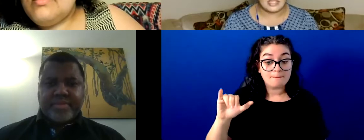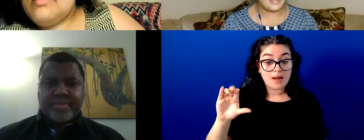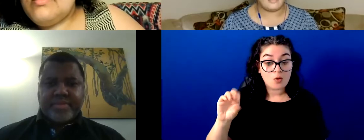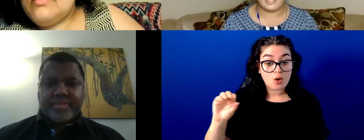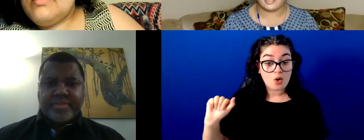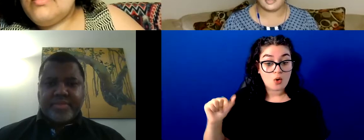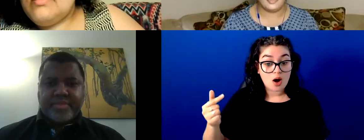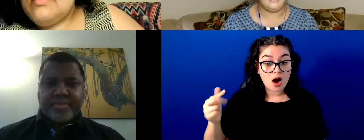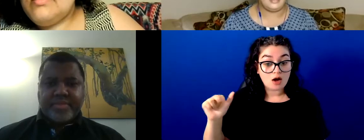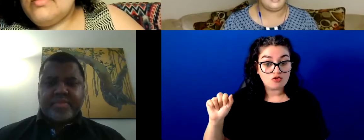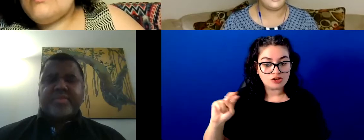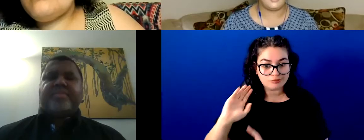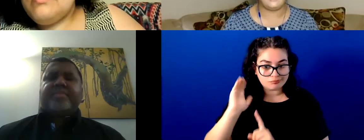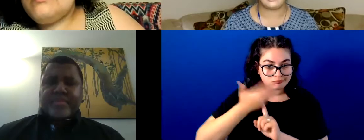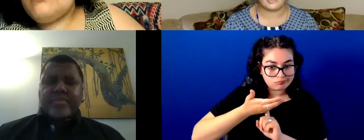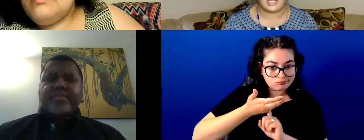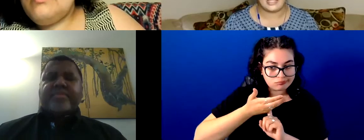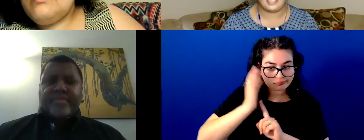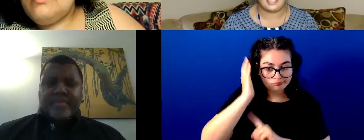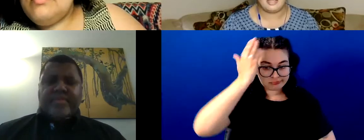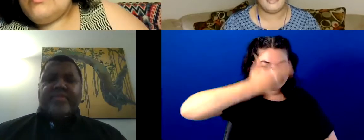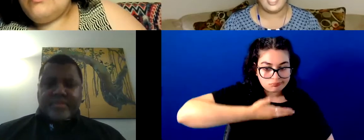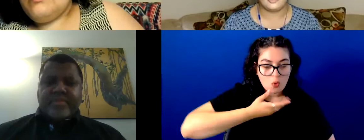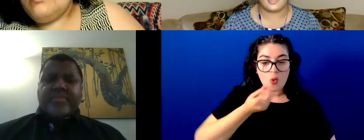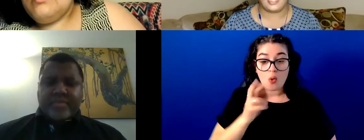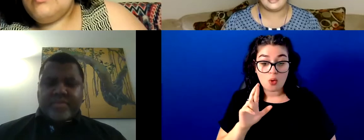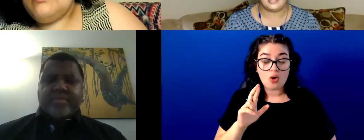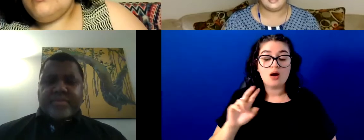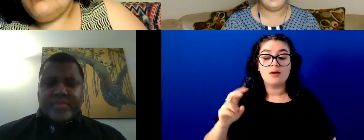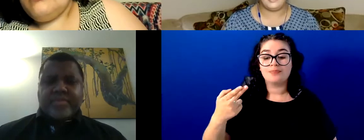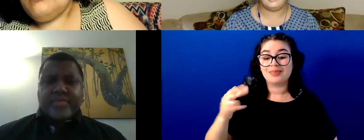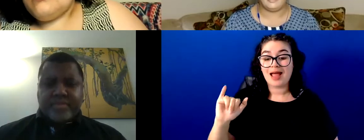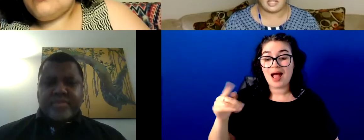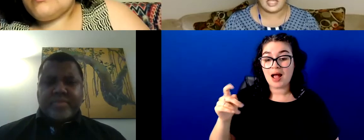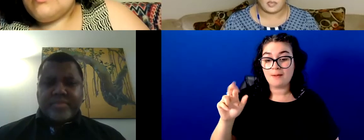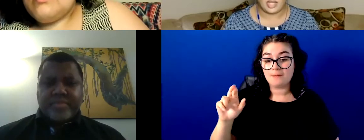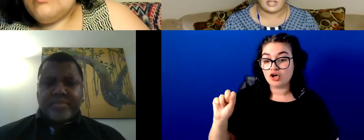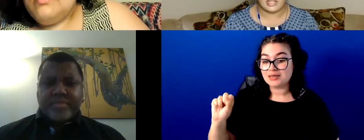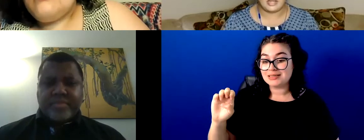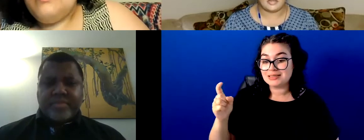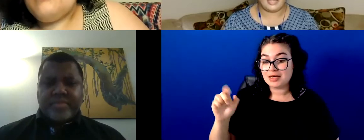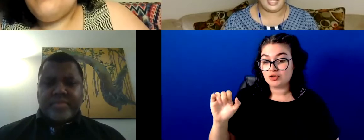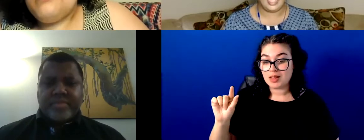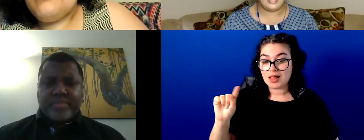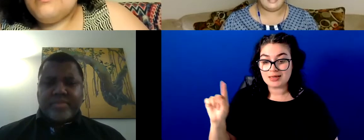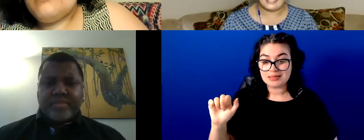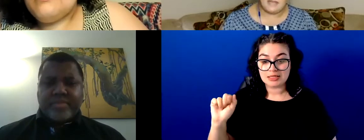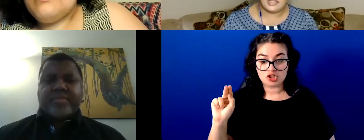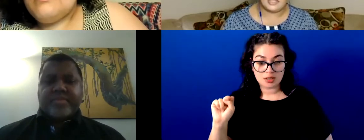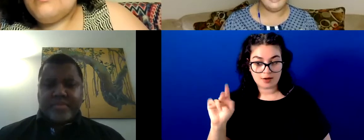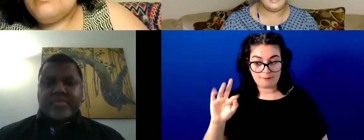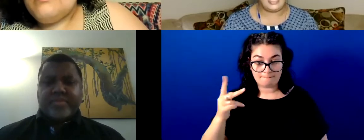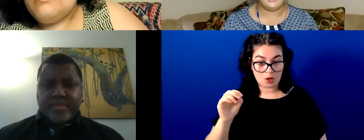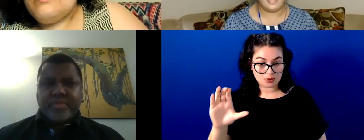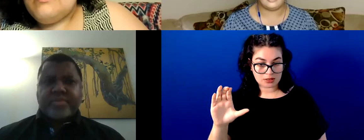statements that are untrue, and then also the hypersexualization of trans people of color as well is another thing that has happened to